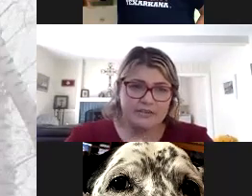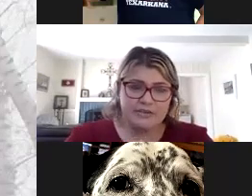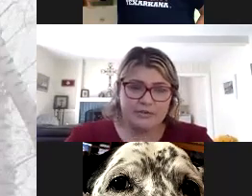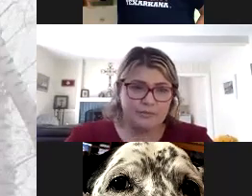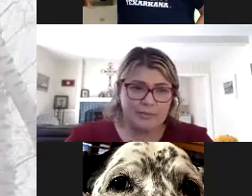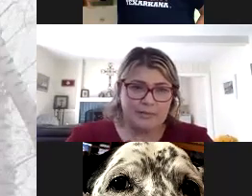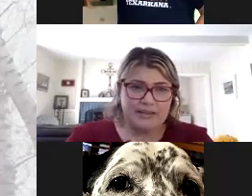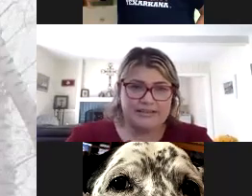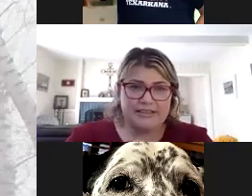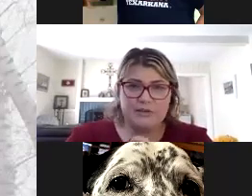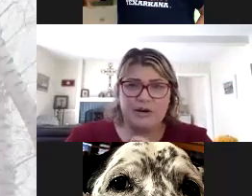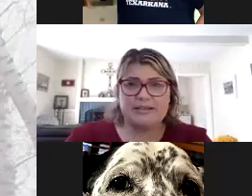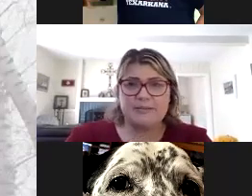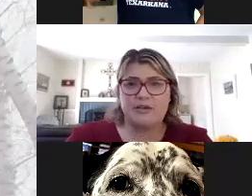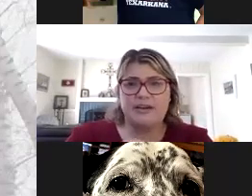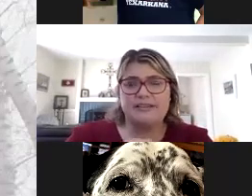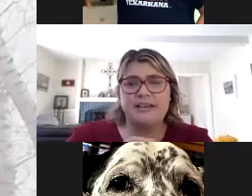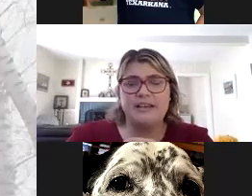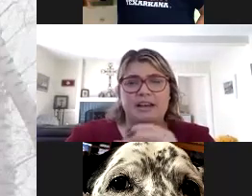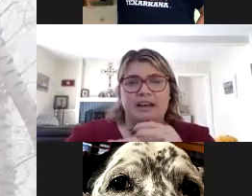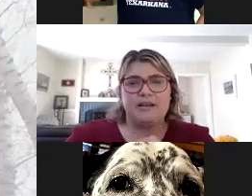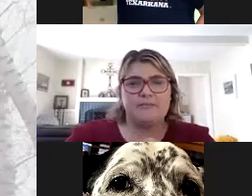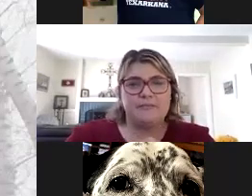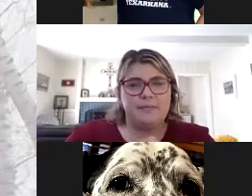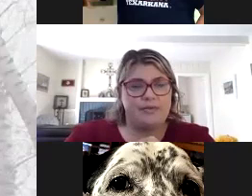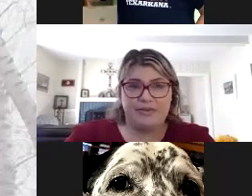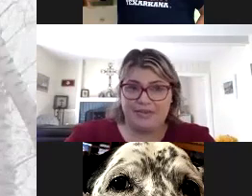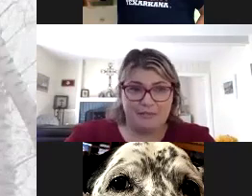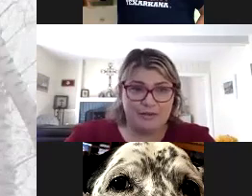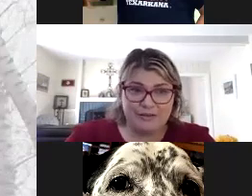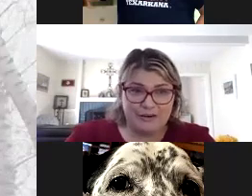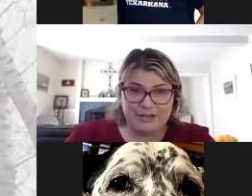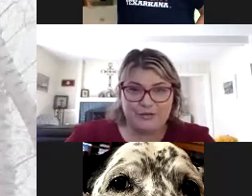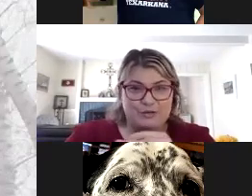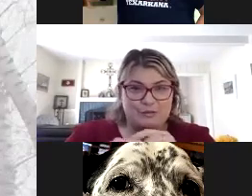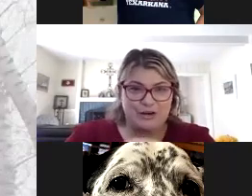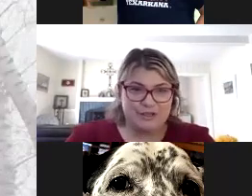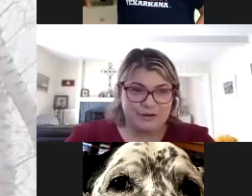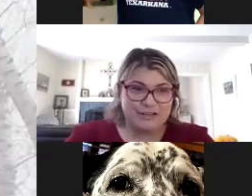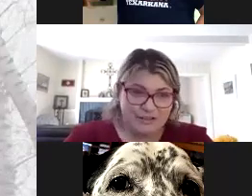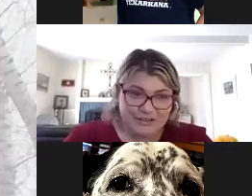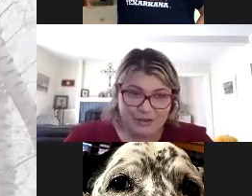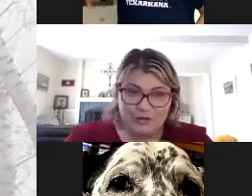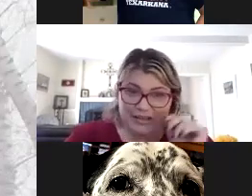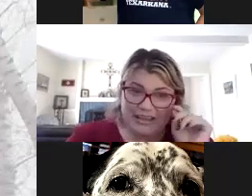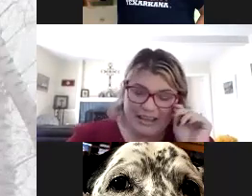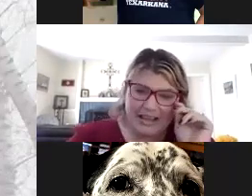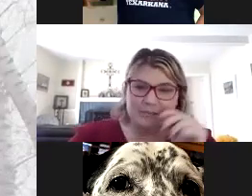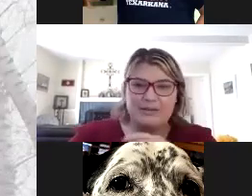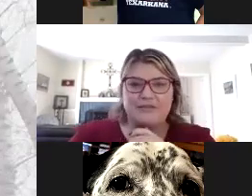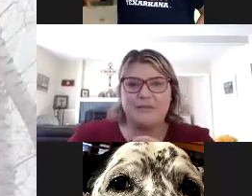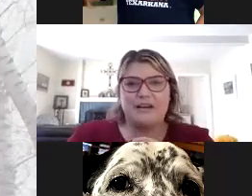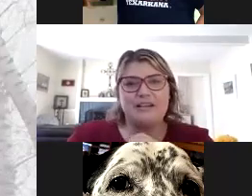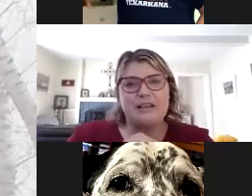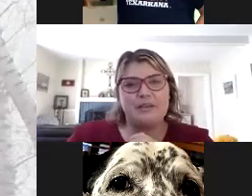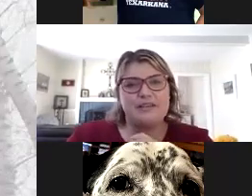the other two, Republicans and the Democrats, because they believe in grassroots democracy where it starts locally and